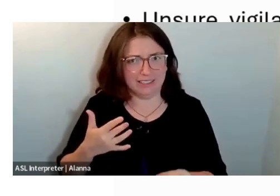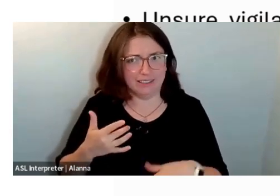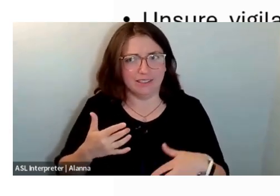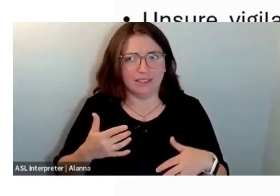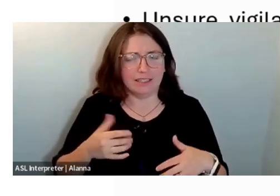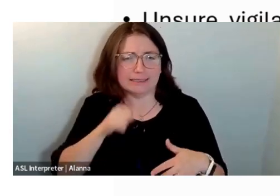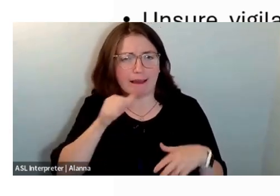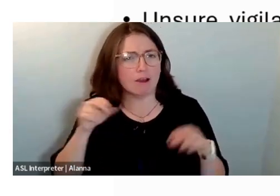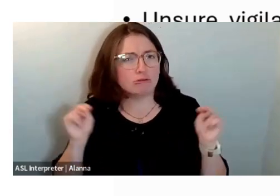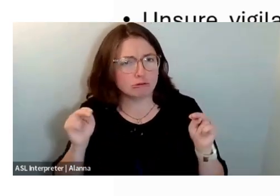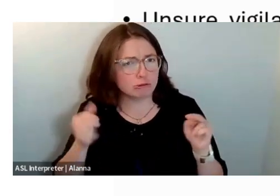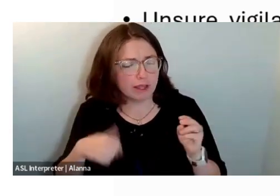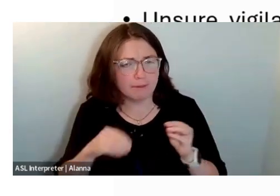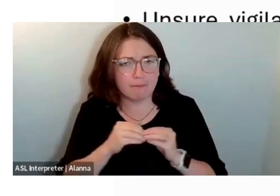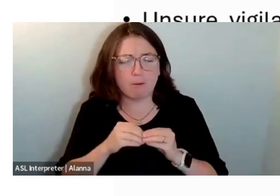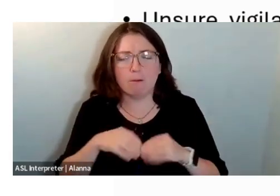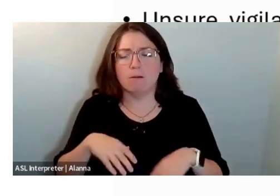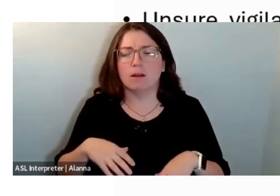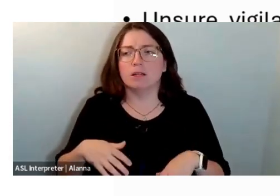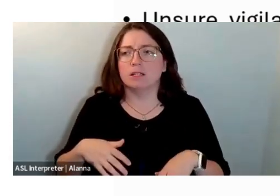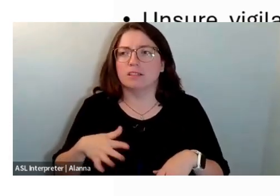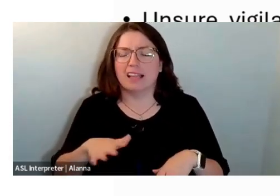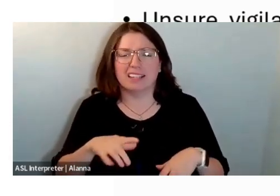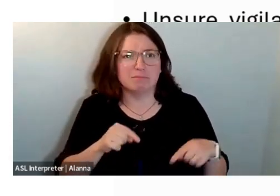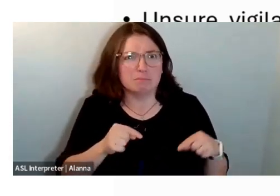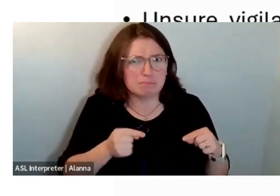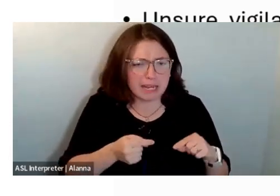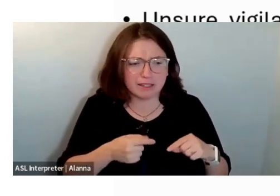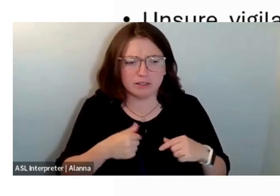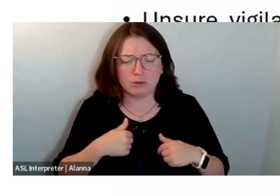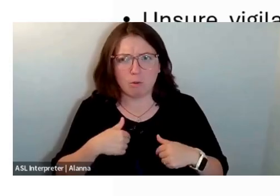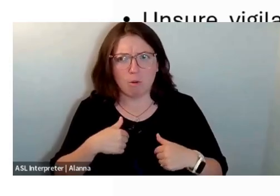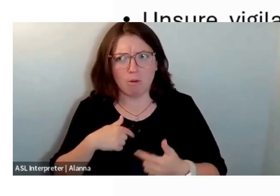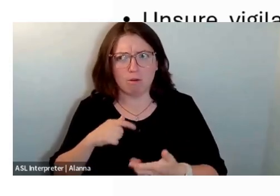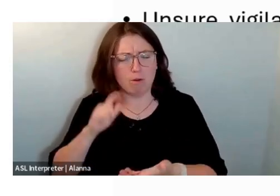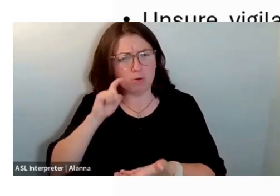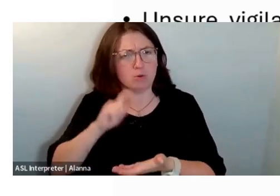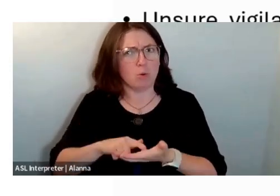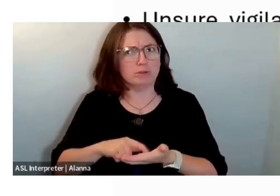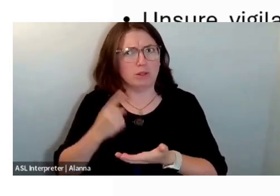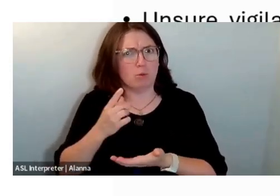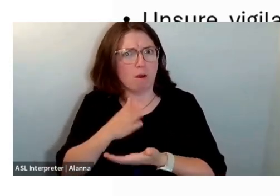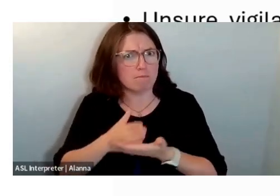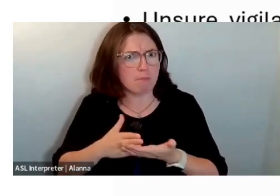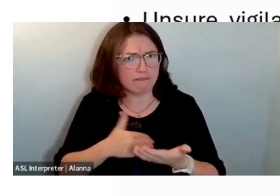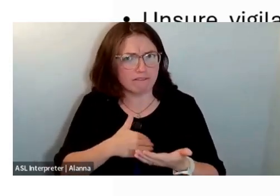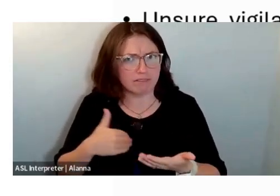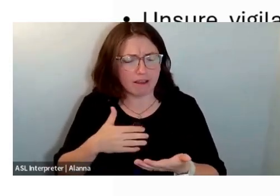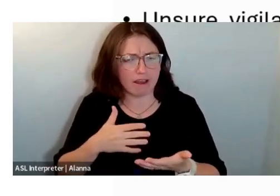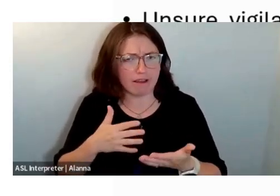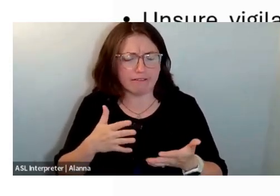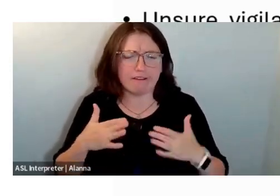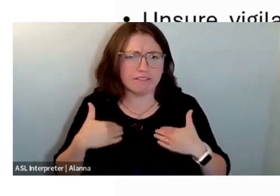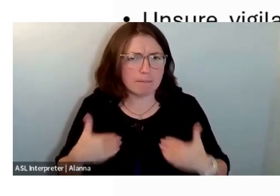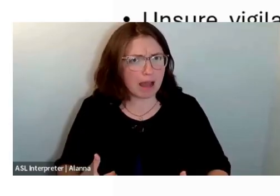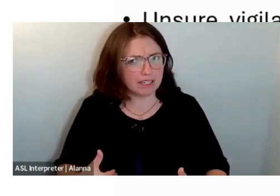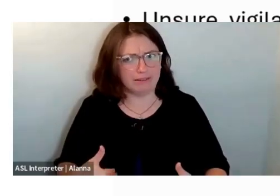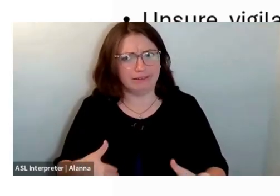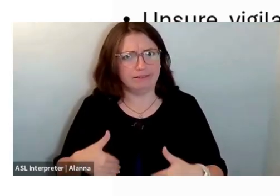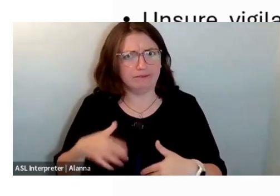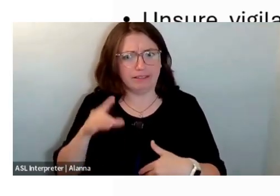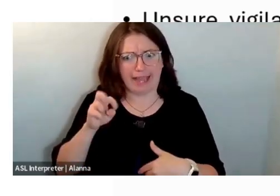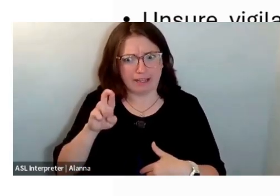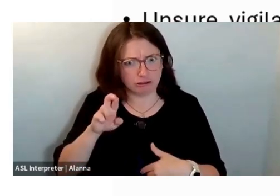or simply noticing a part of the body affected by cancer can bring someone right back into what my